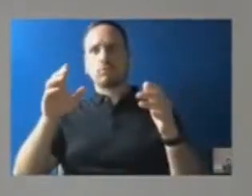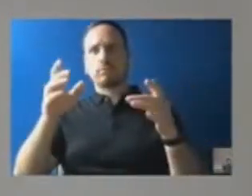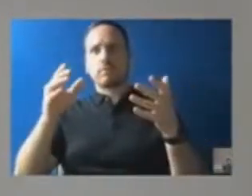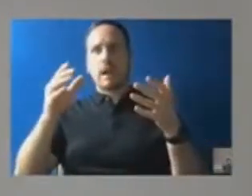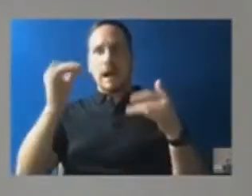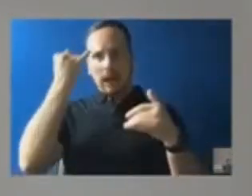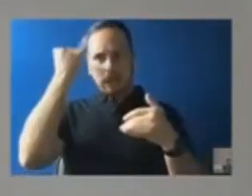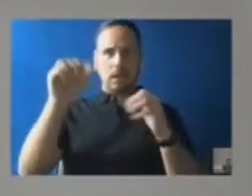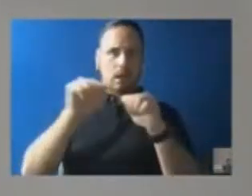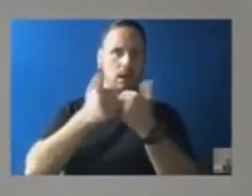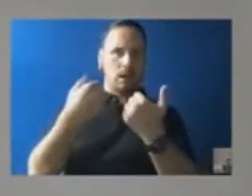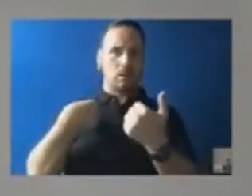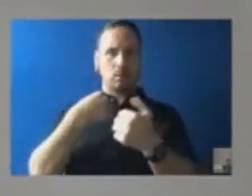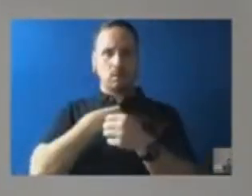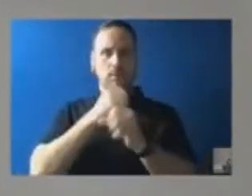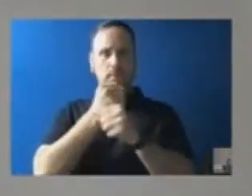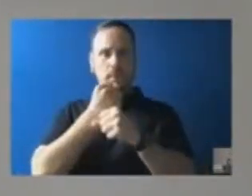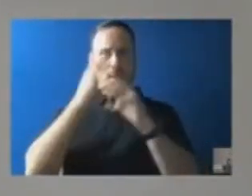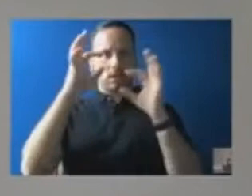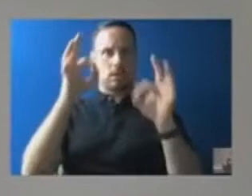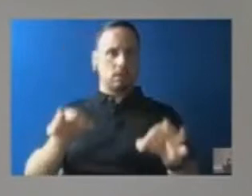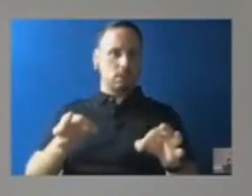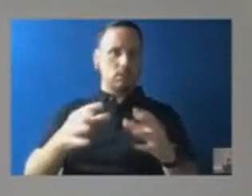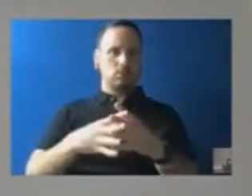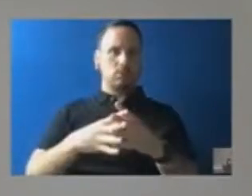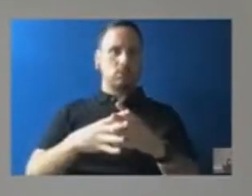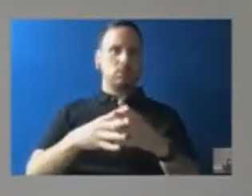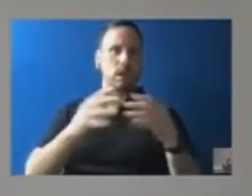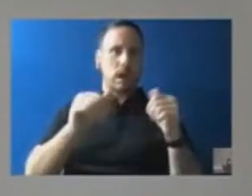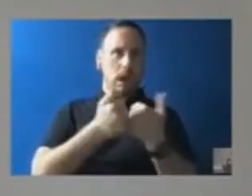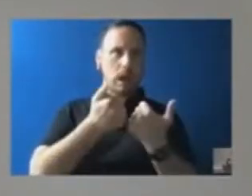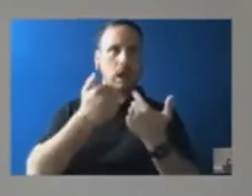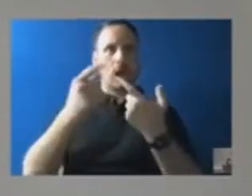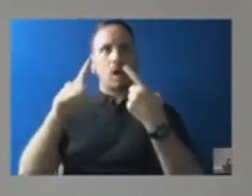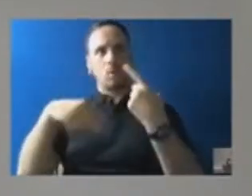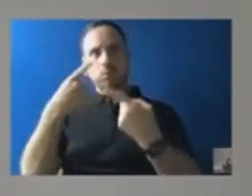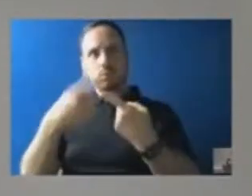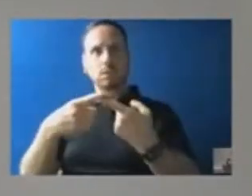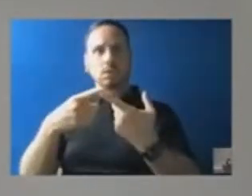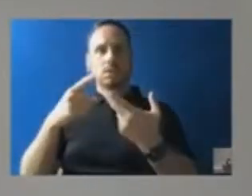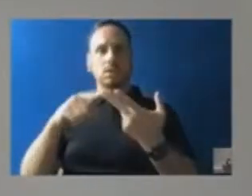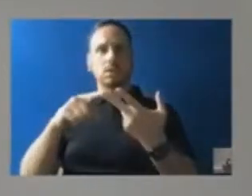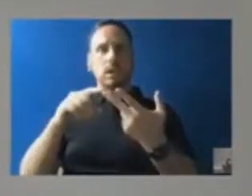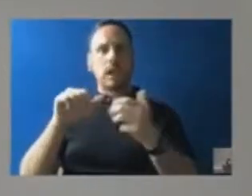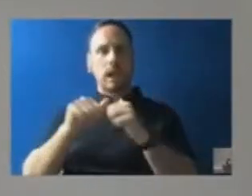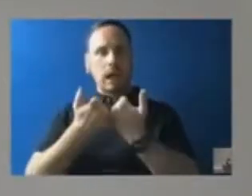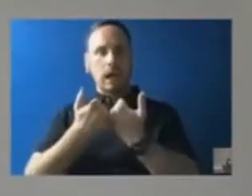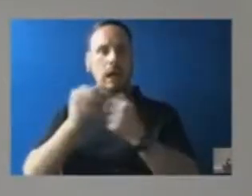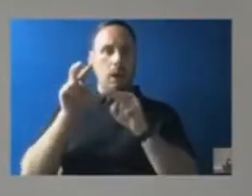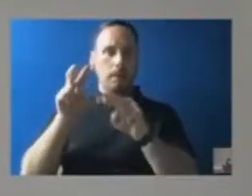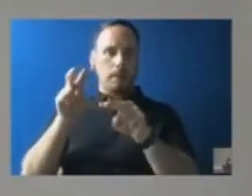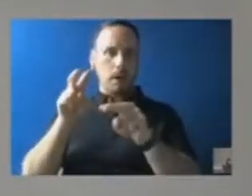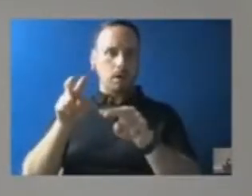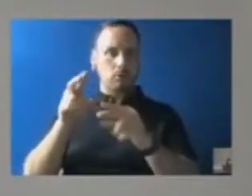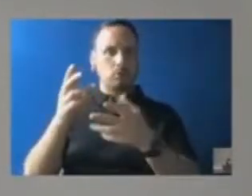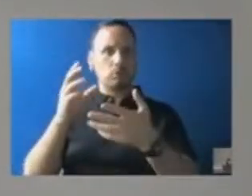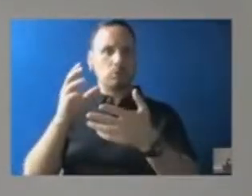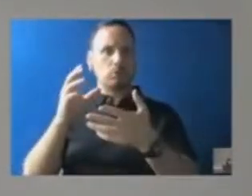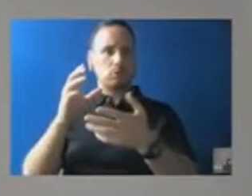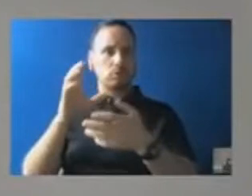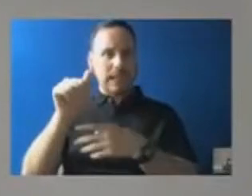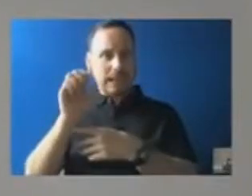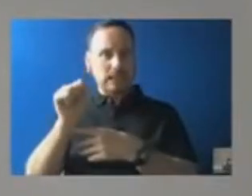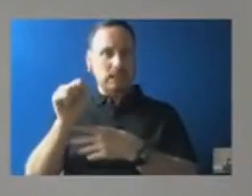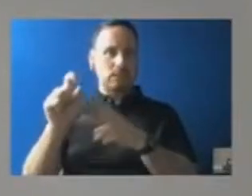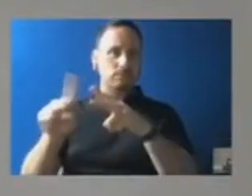able to open schools and when, and then how we need to monitor cases that should occur in schools and make decisions.